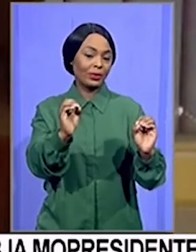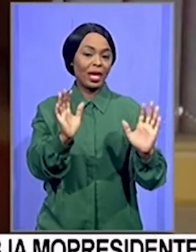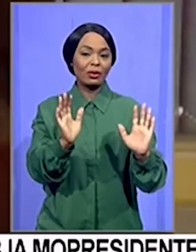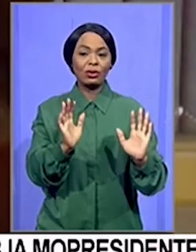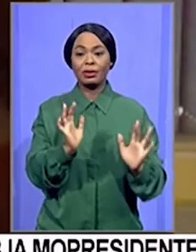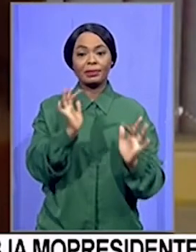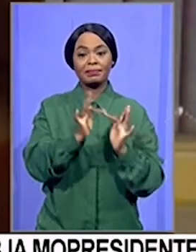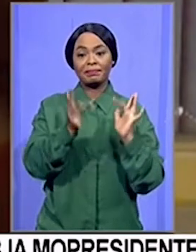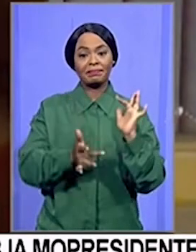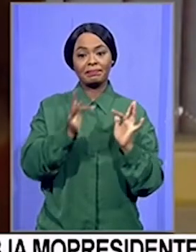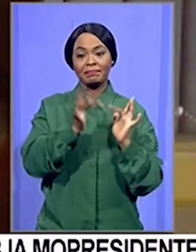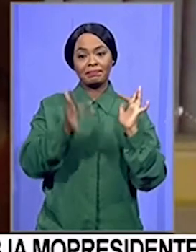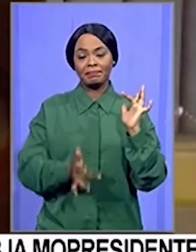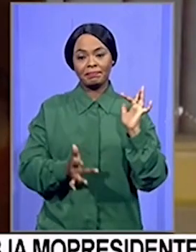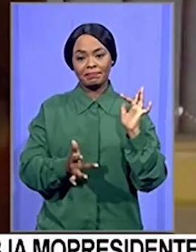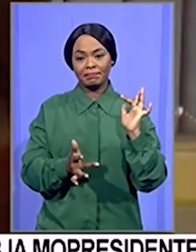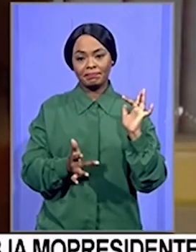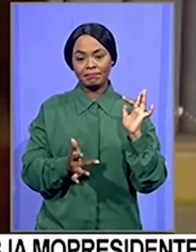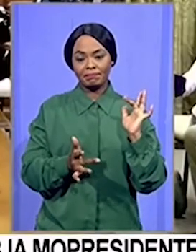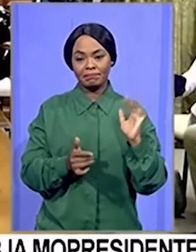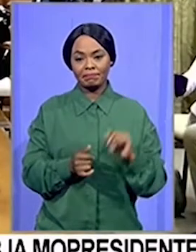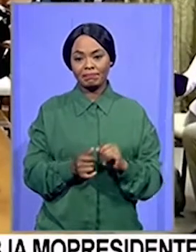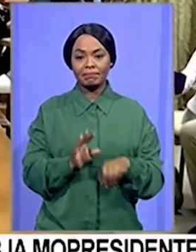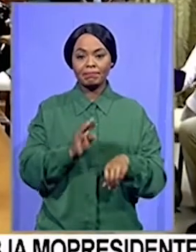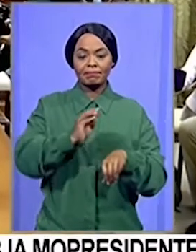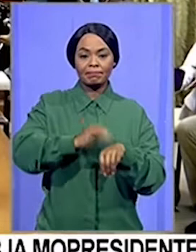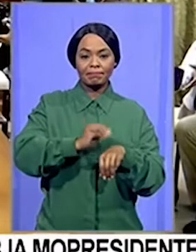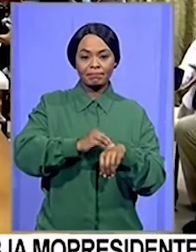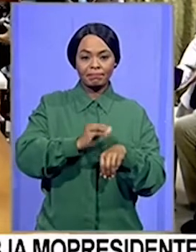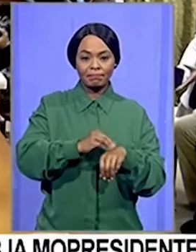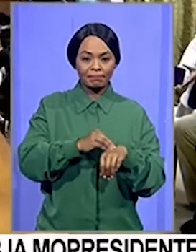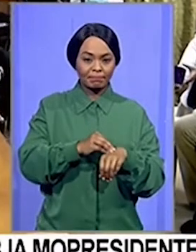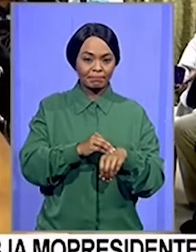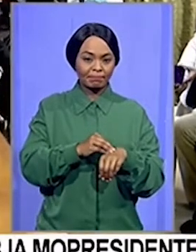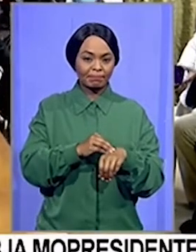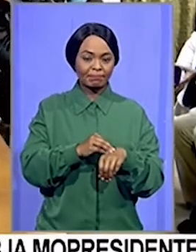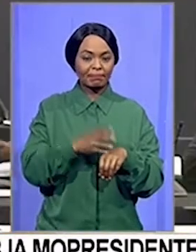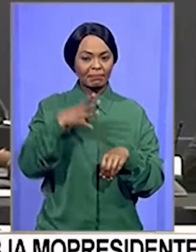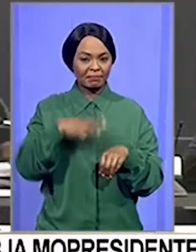Ditaba Revolaka Matata on a corruption fraud dibilione.